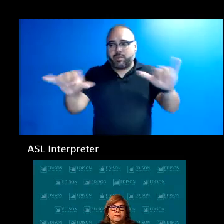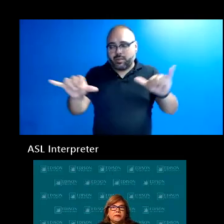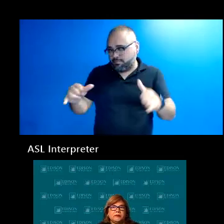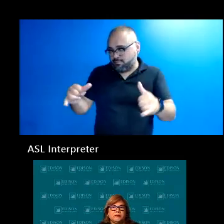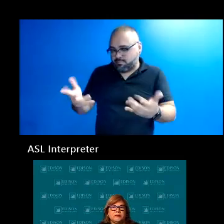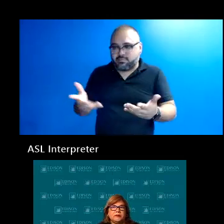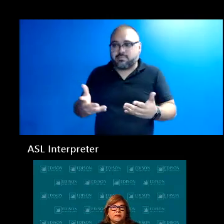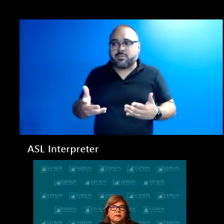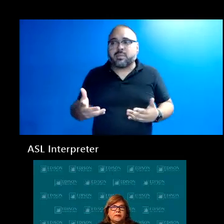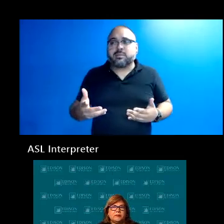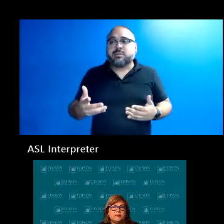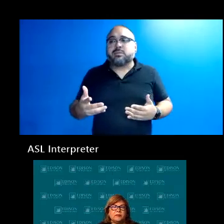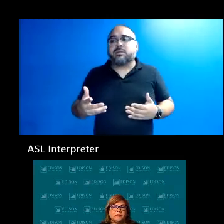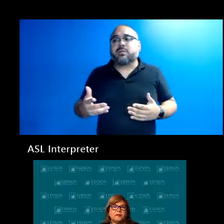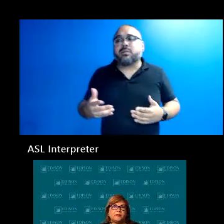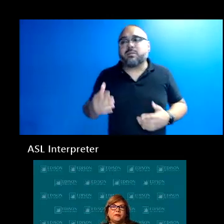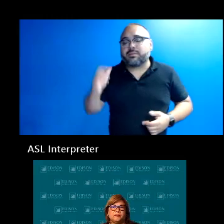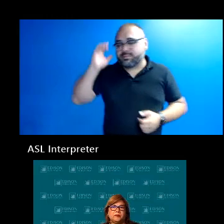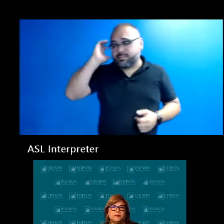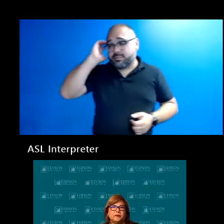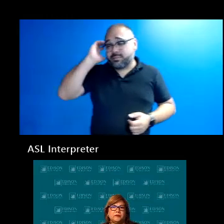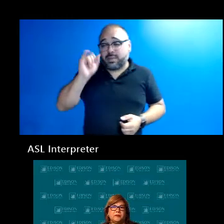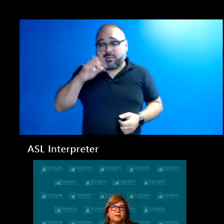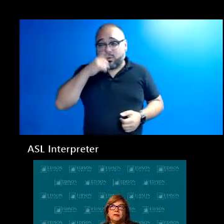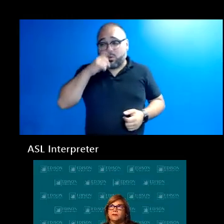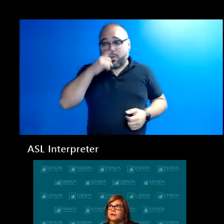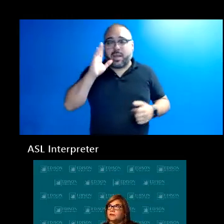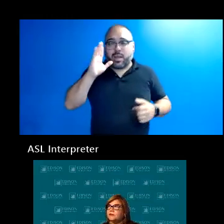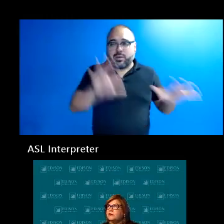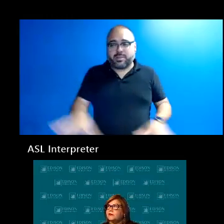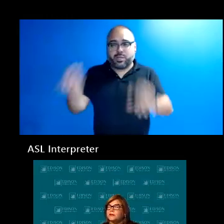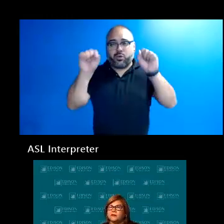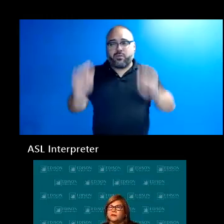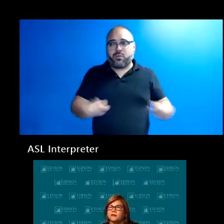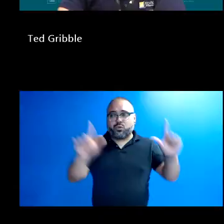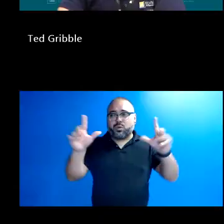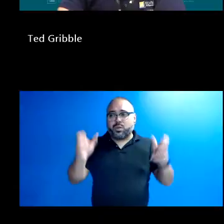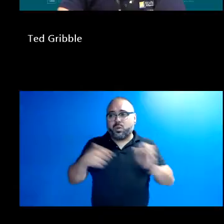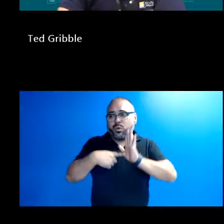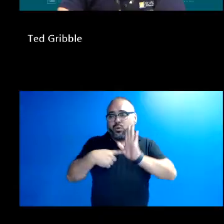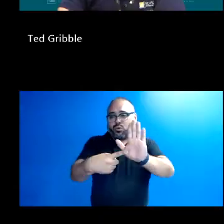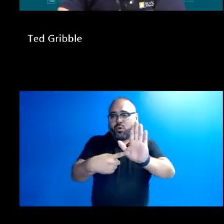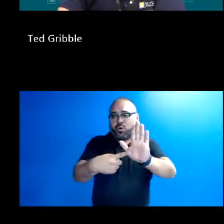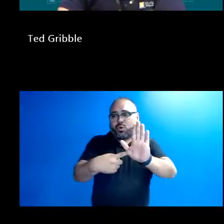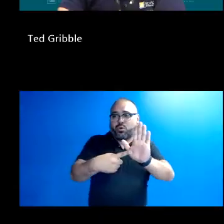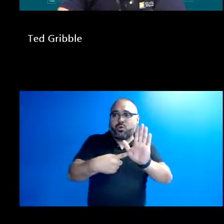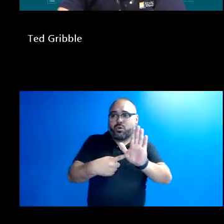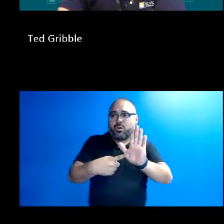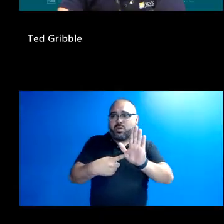But let me start. I'm going to, if it's okay, I'm going to take over the screen. I want to share something with you that's actually I just saw for the first time